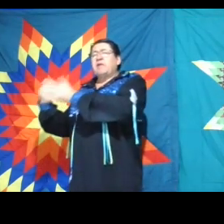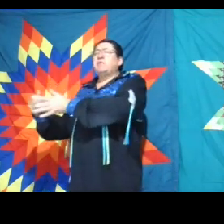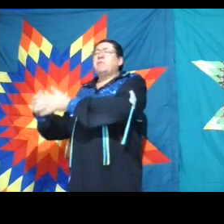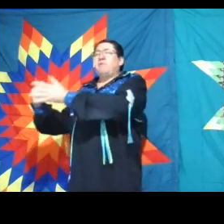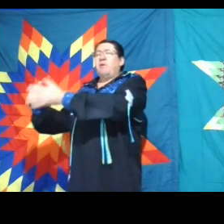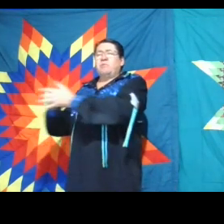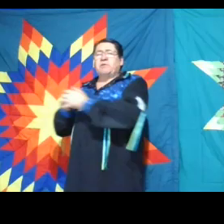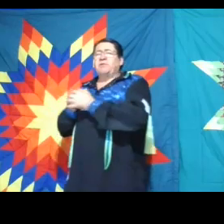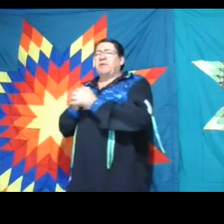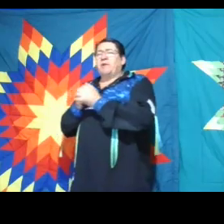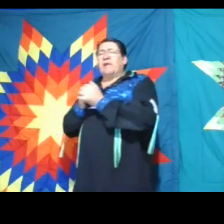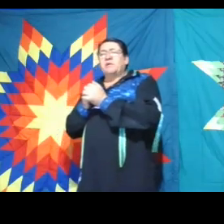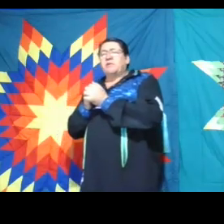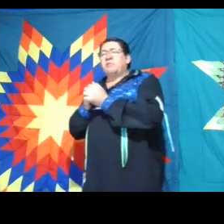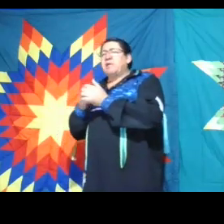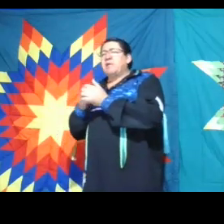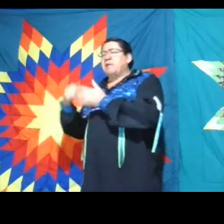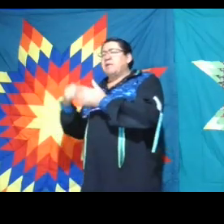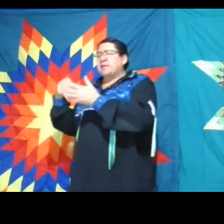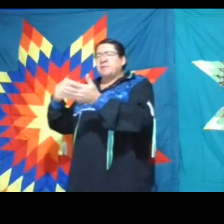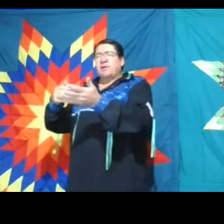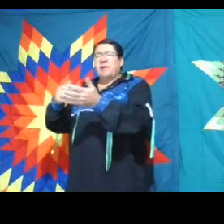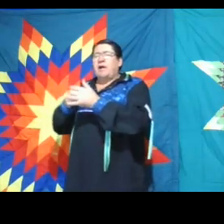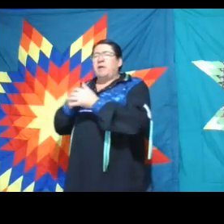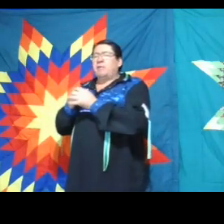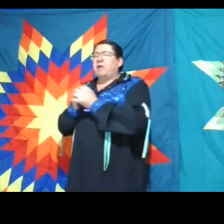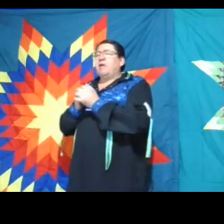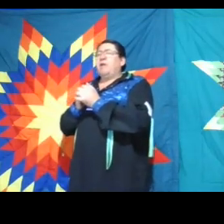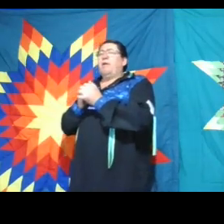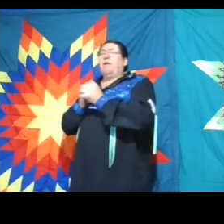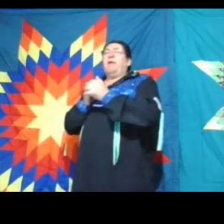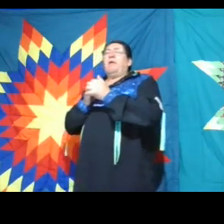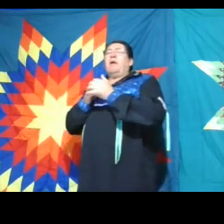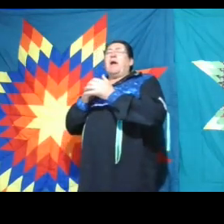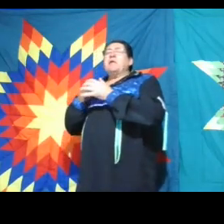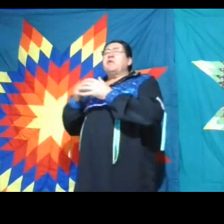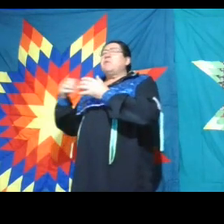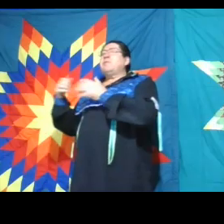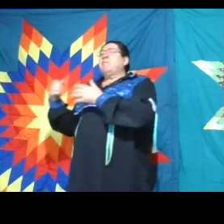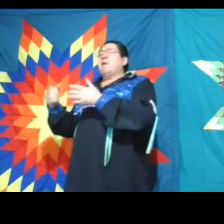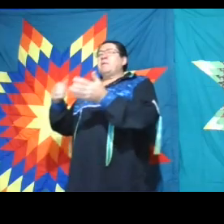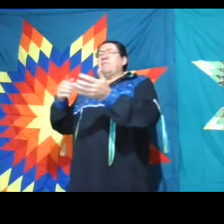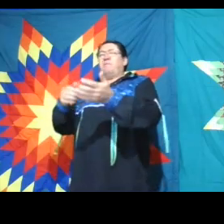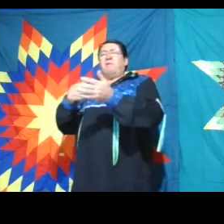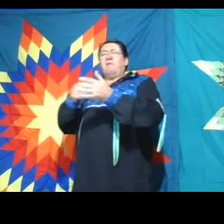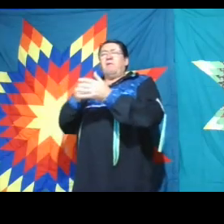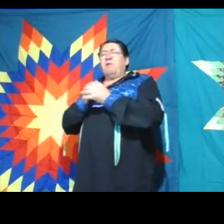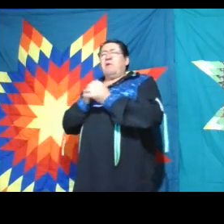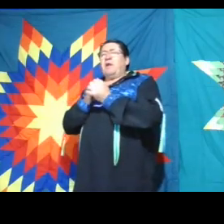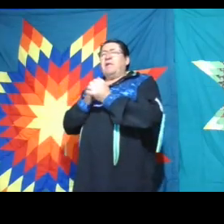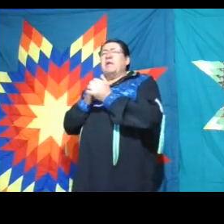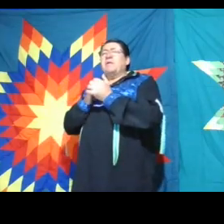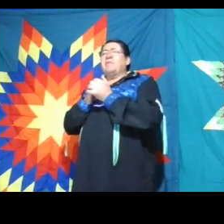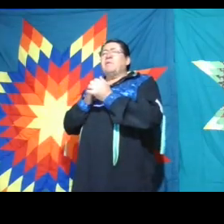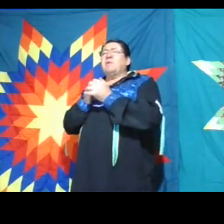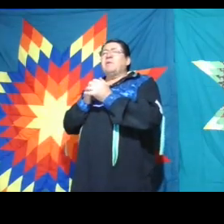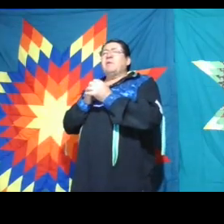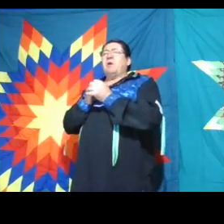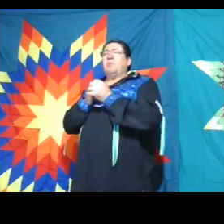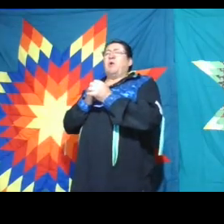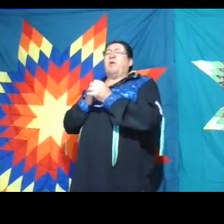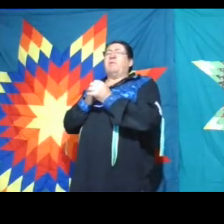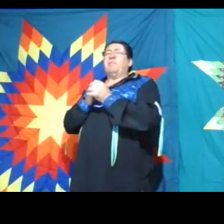a youth from Tsuut'ina Nation right here next door to Calgary, and you invite them for an interview,